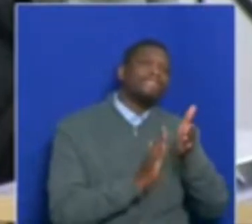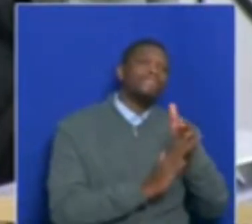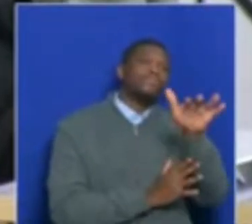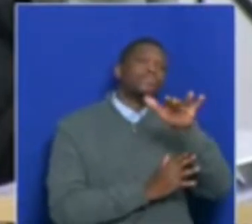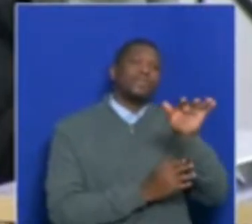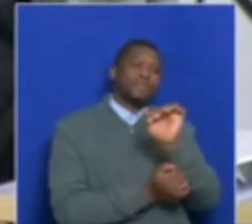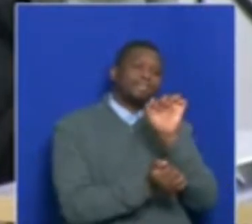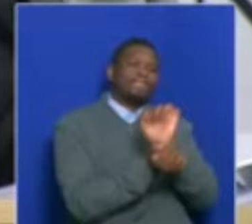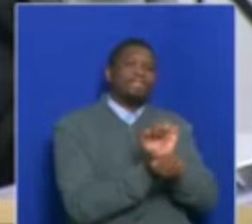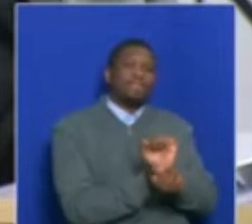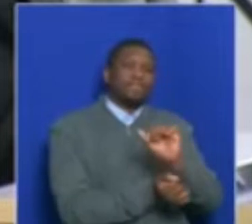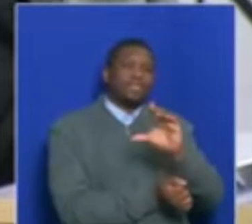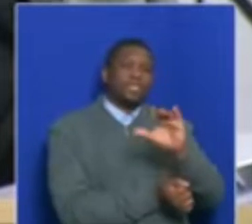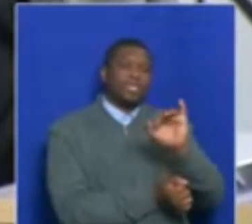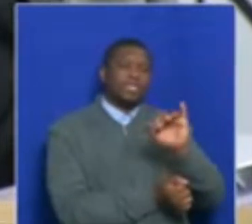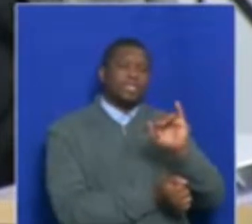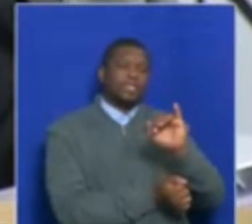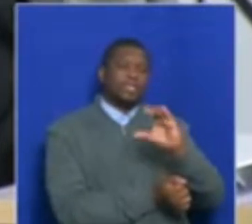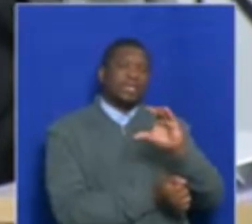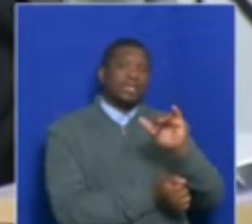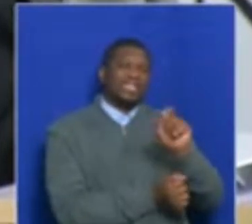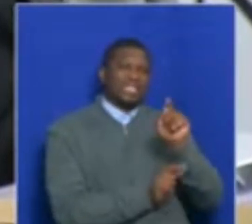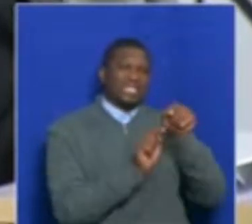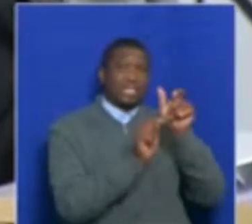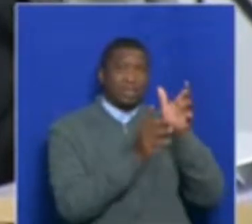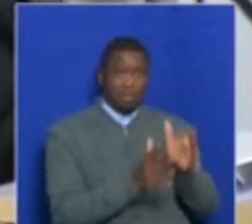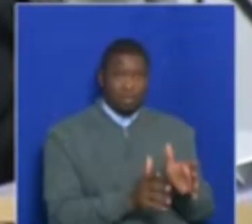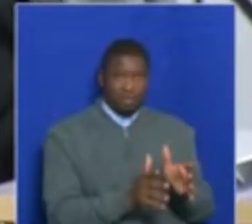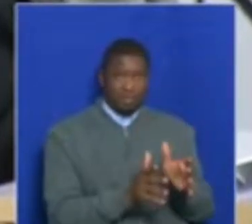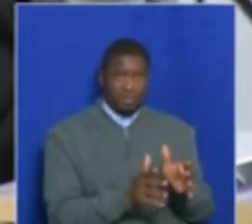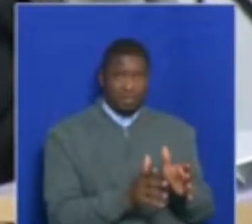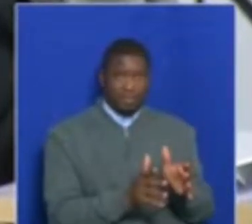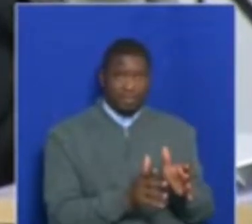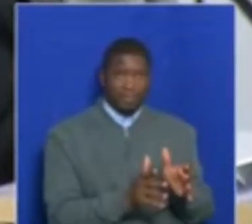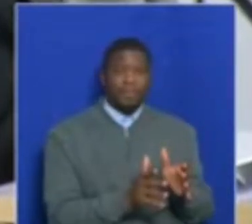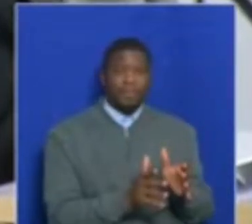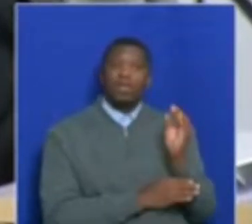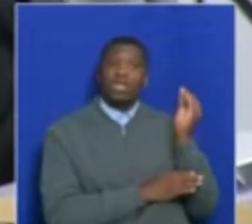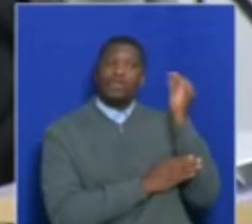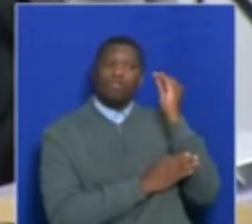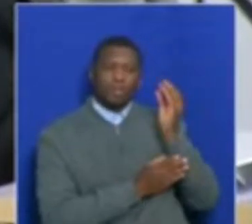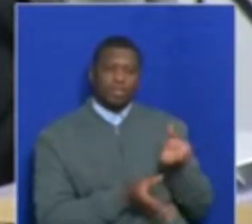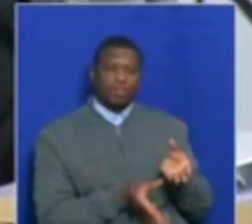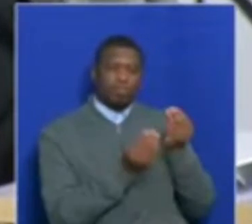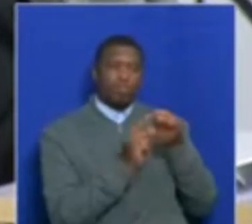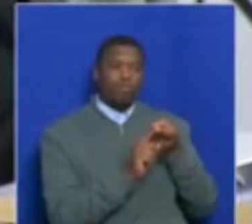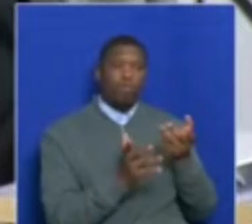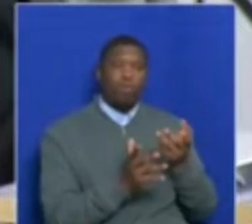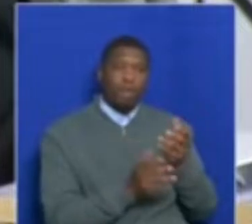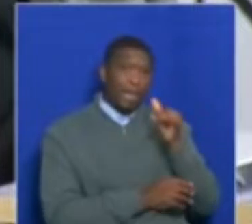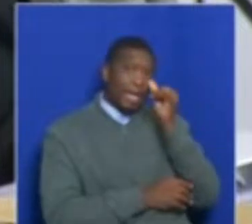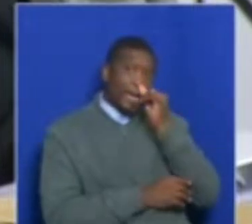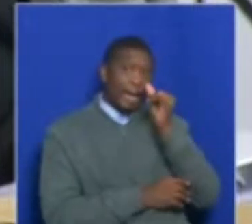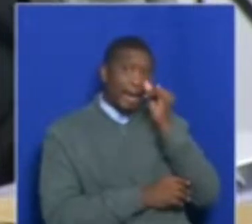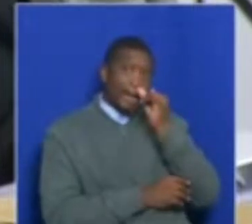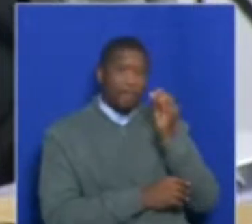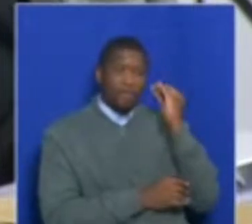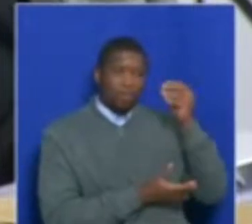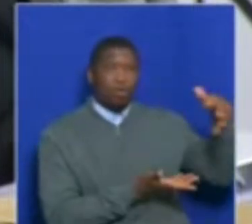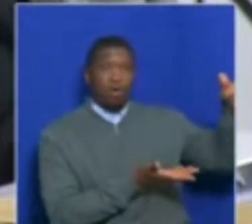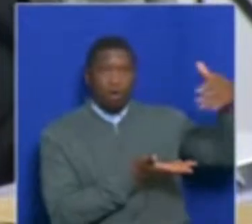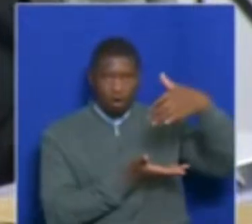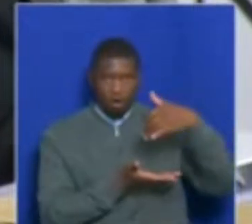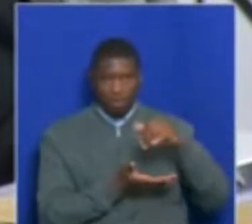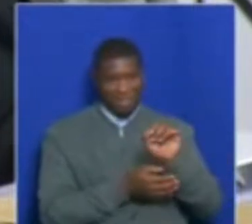suspect. Information was received from crime intelligence that the suspect was planning a CIT